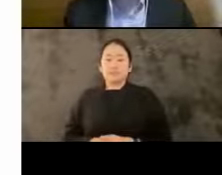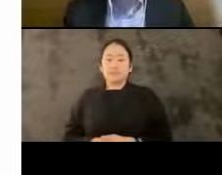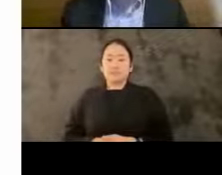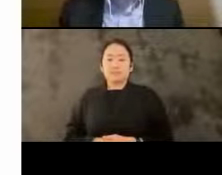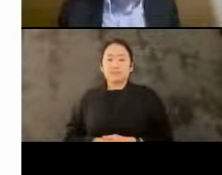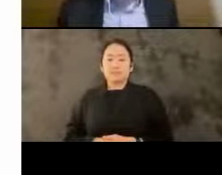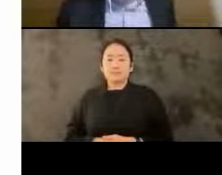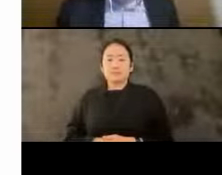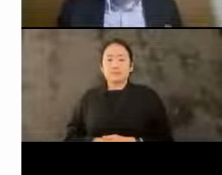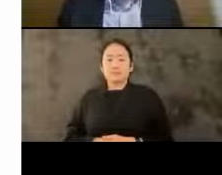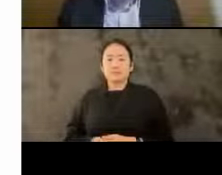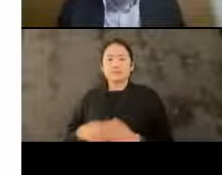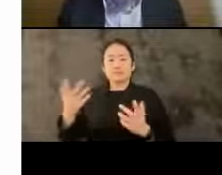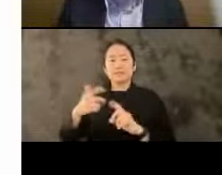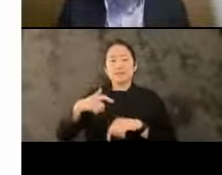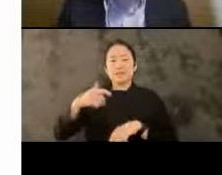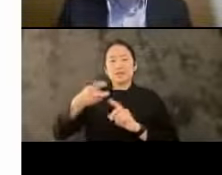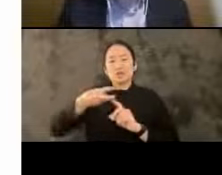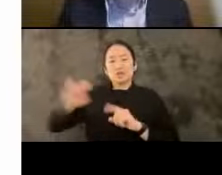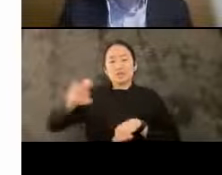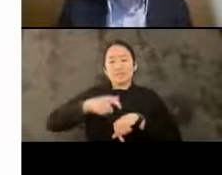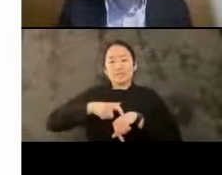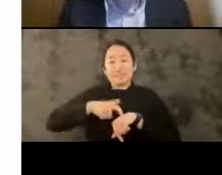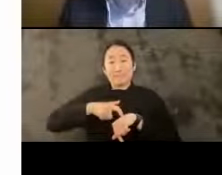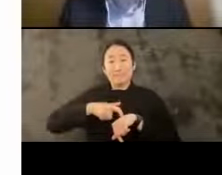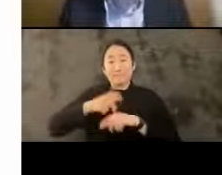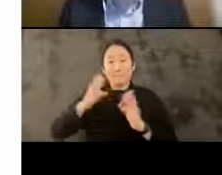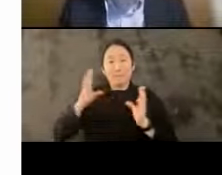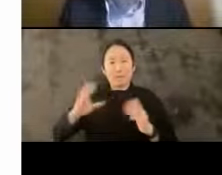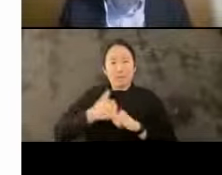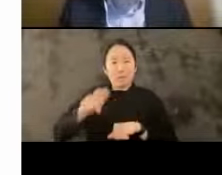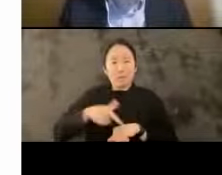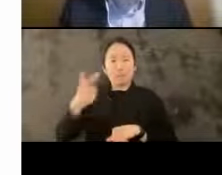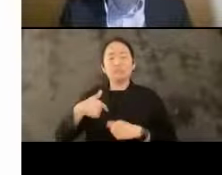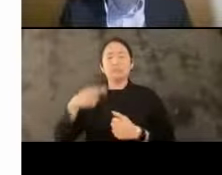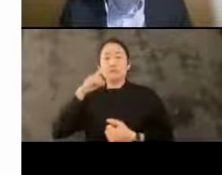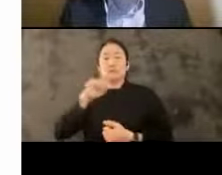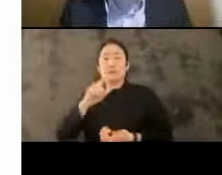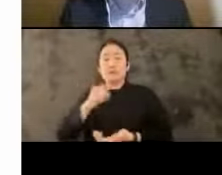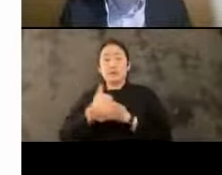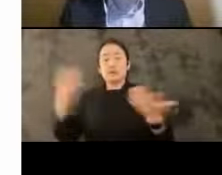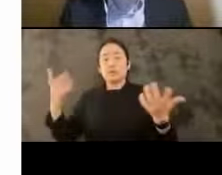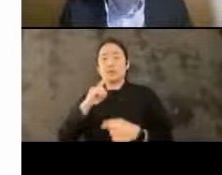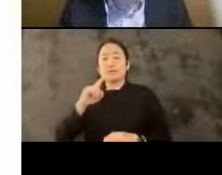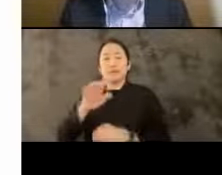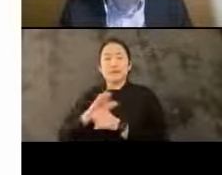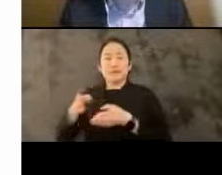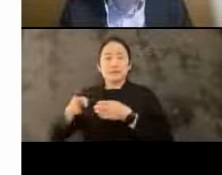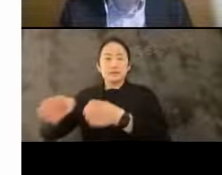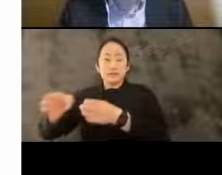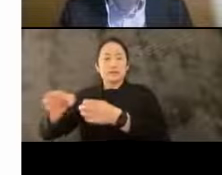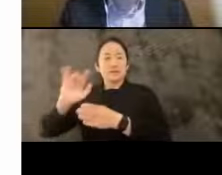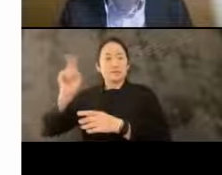consideration for trip times is that dedicated lane. That's where we're really going to see the travel time